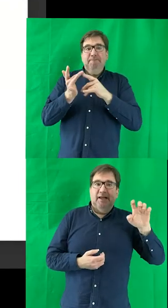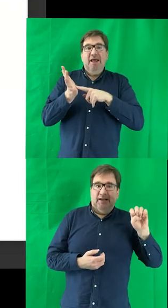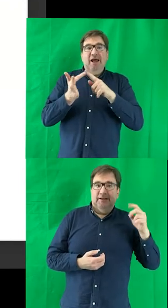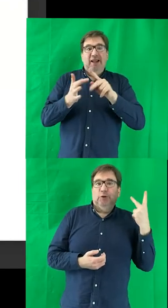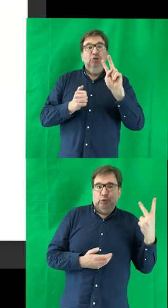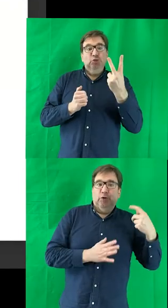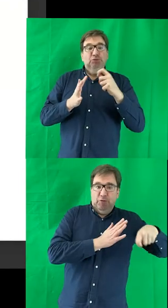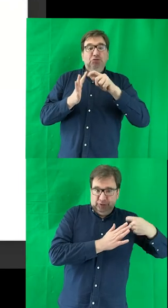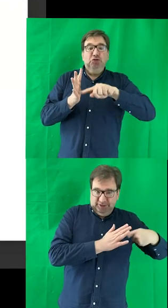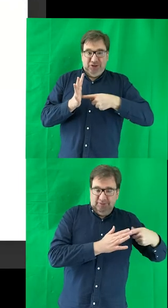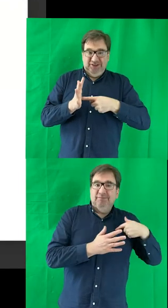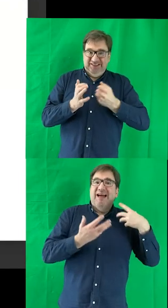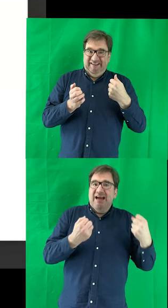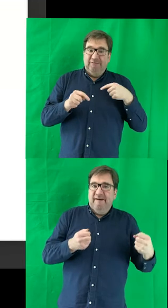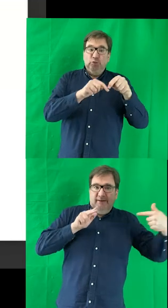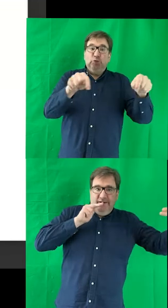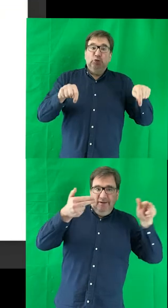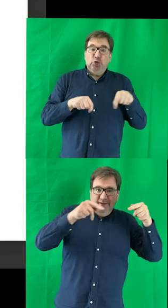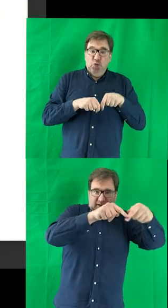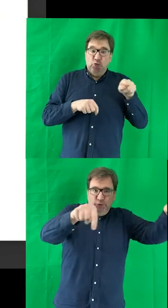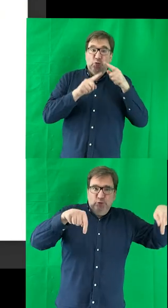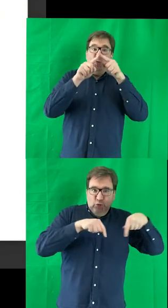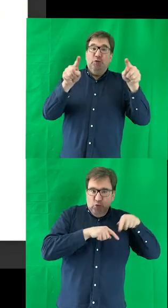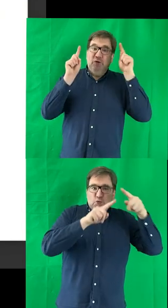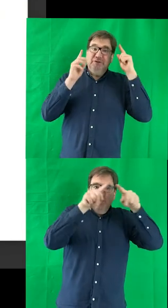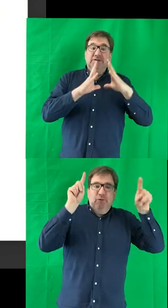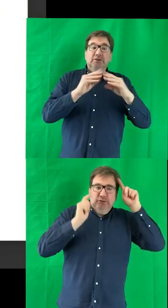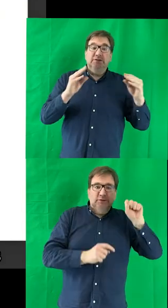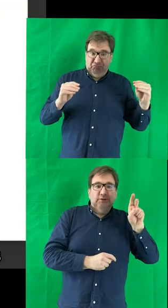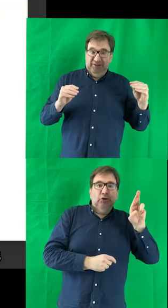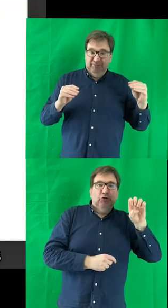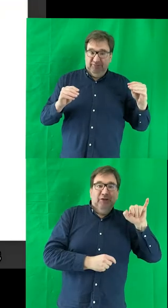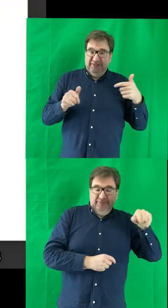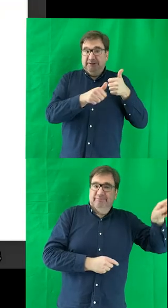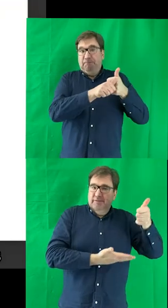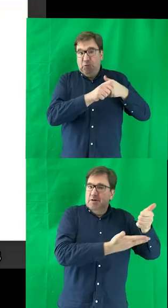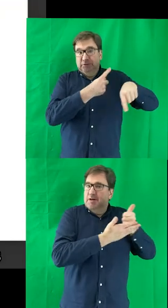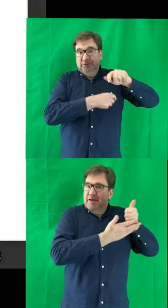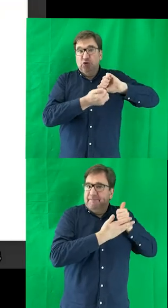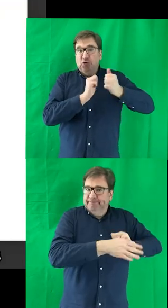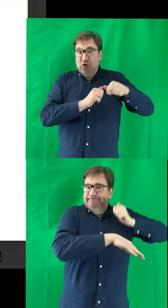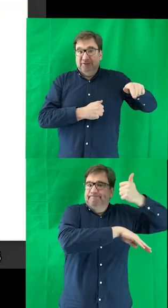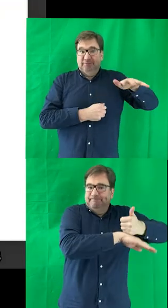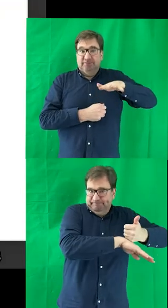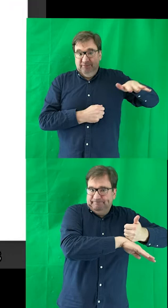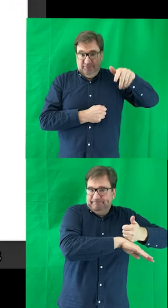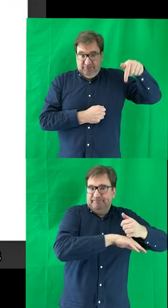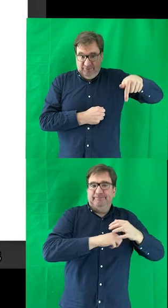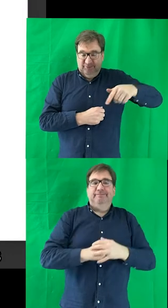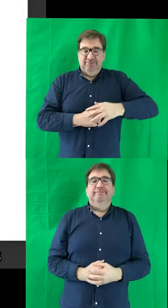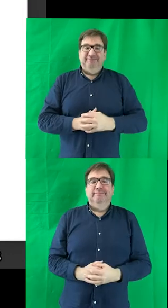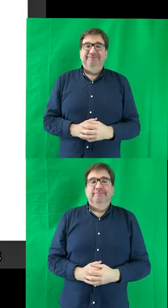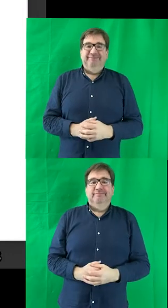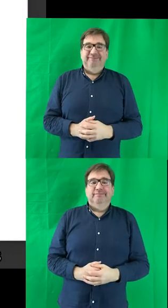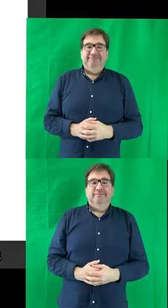in the SMILE 2 project, where we have a studio at the University of Zurich, which with the support of our colleagues